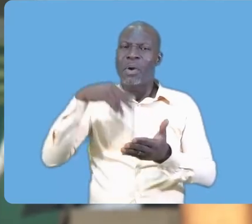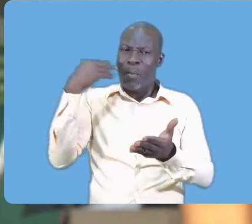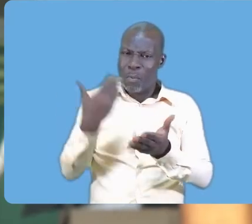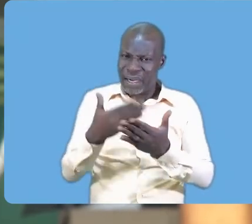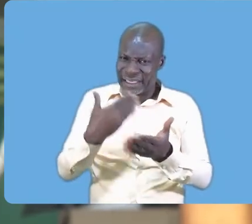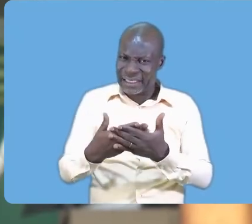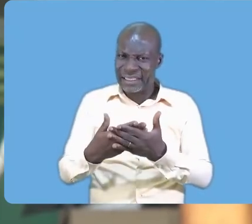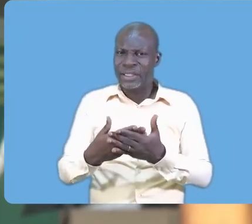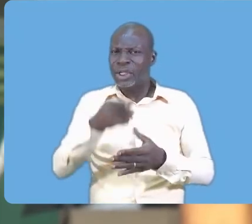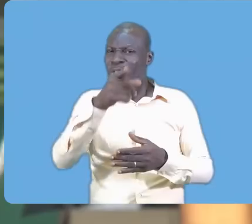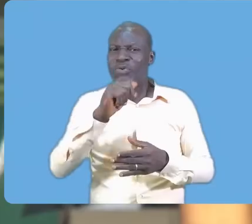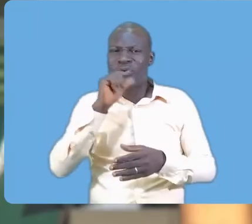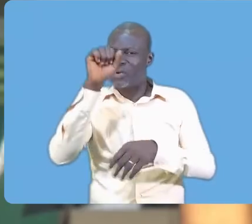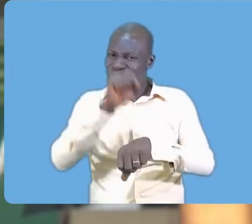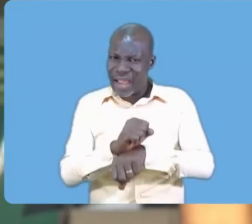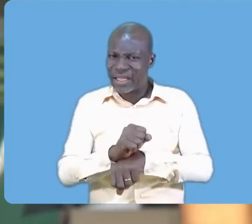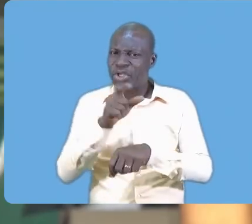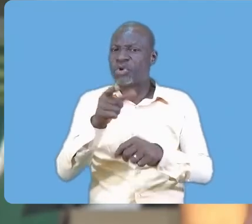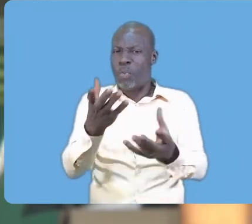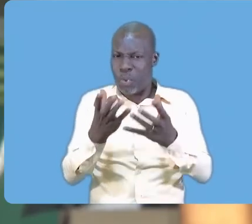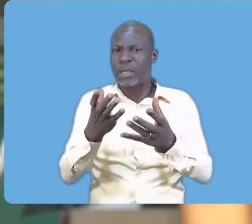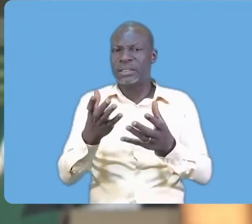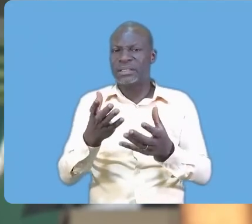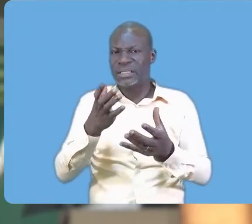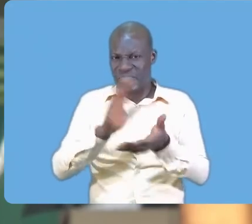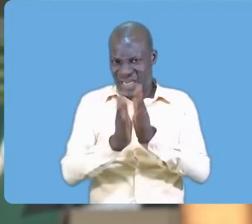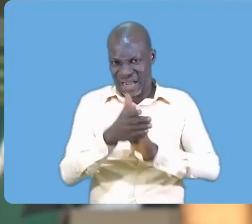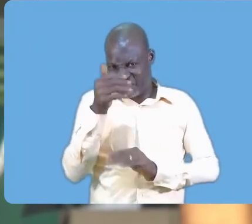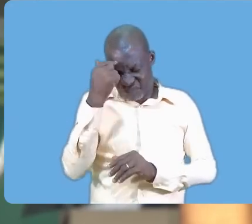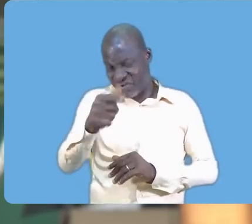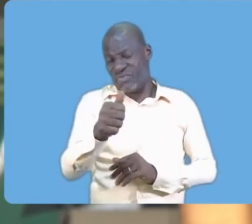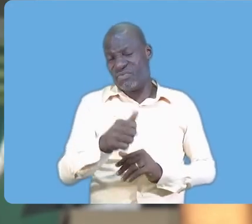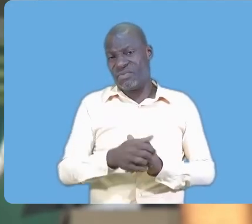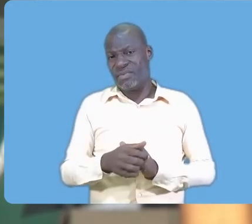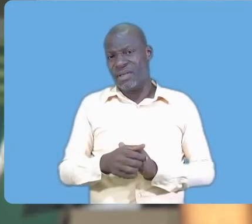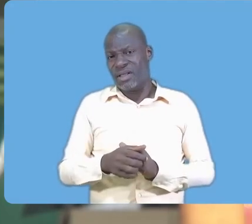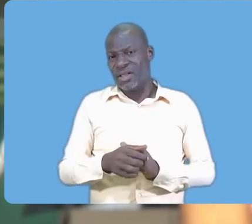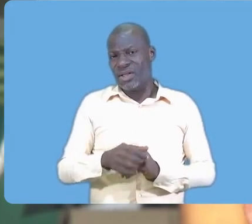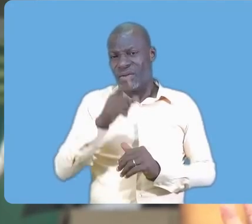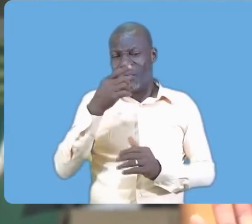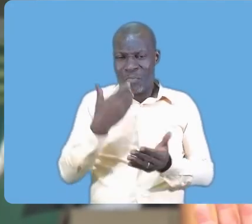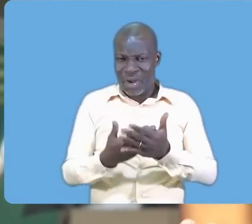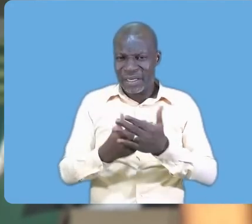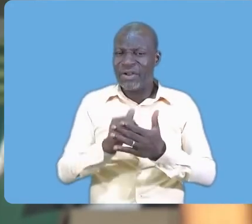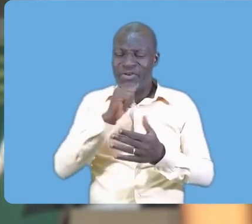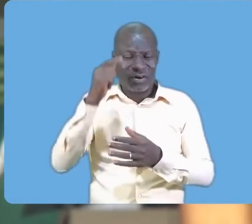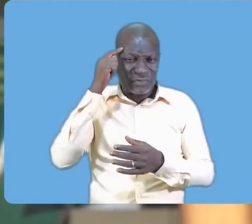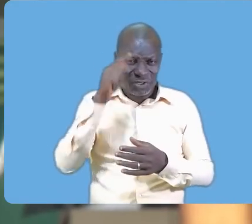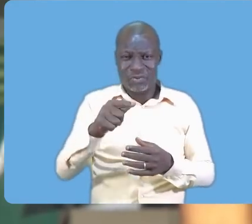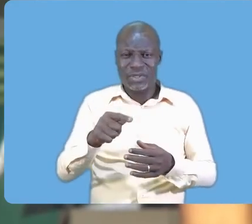wo mu di politics e chi e wo Ghana ha. Awon ani abribebribe no majority of them are your contract in